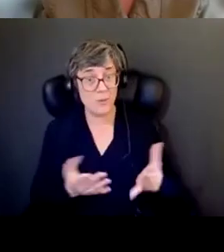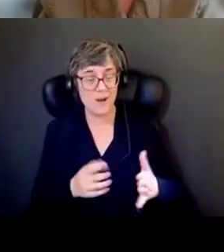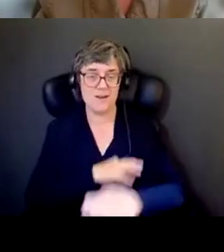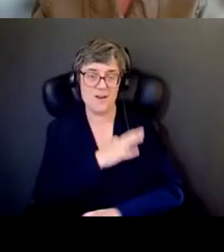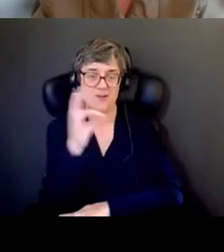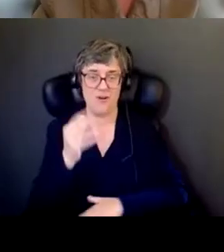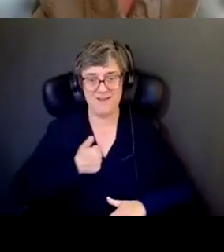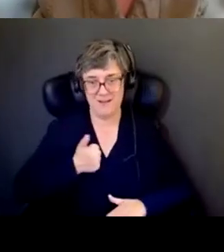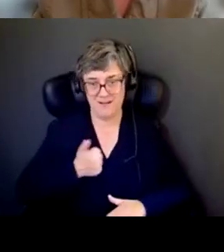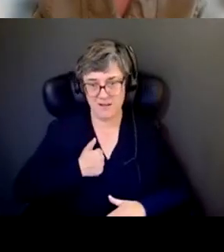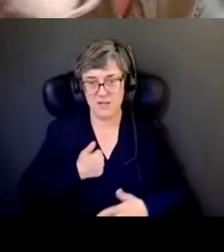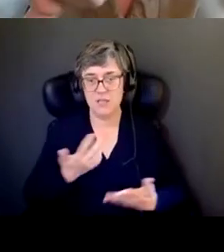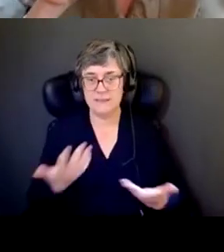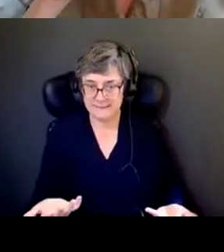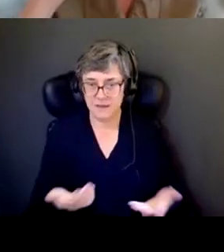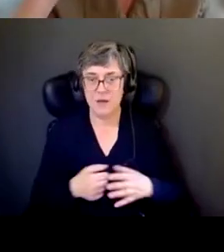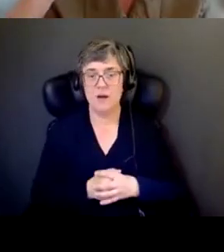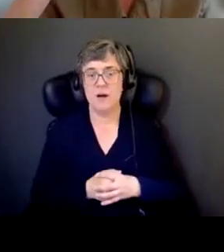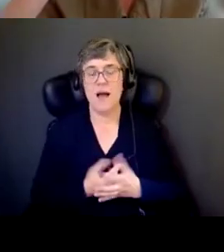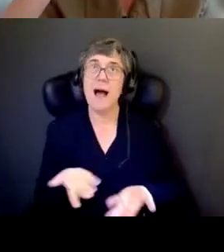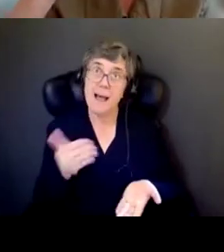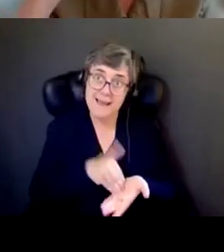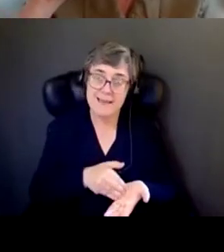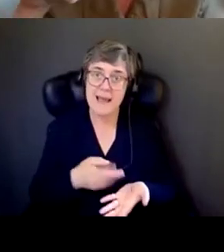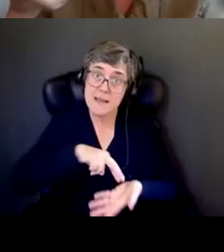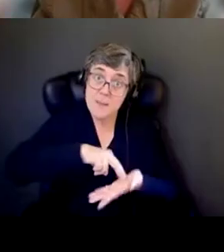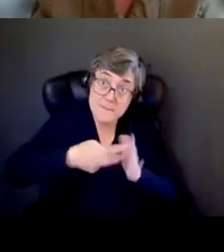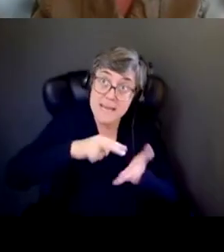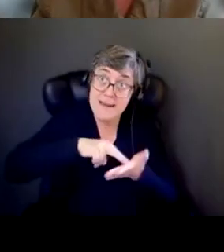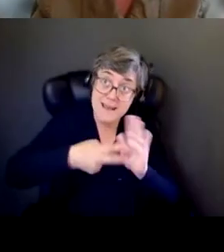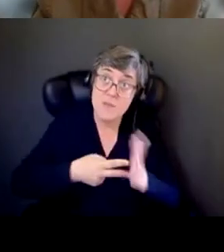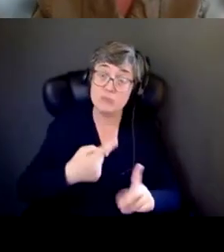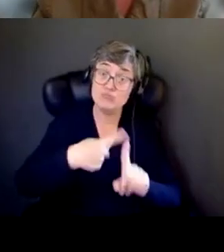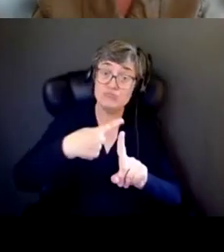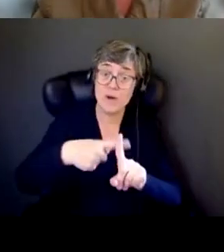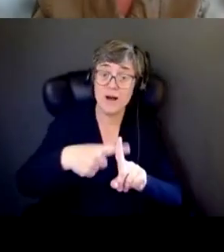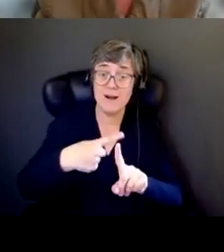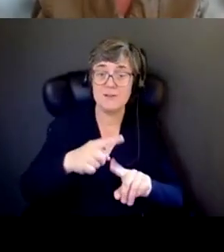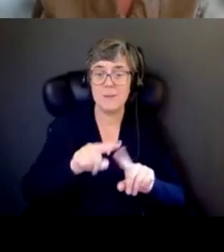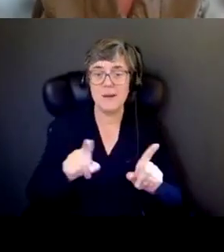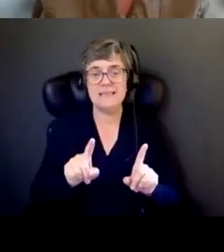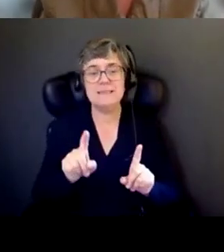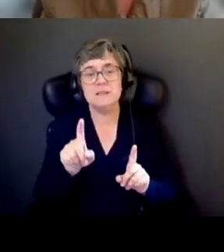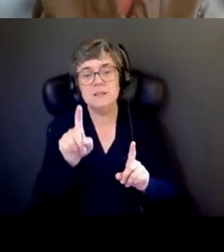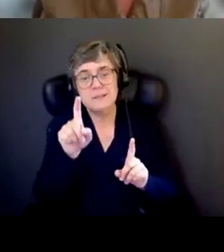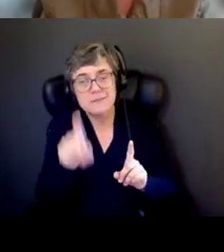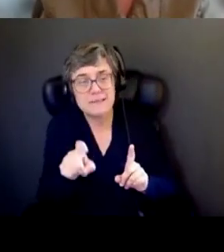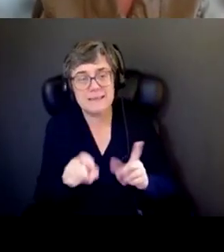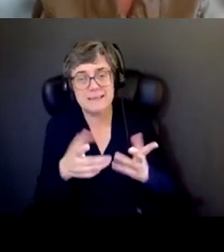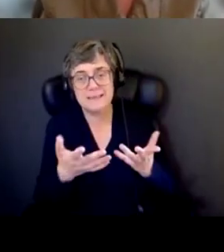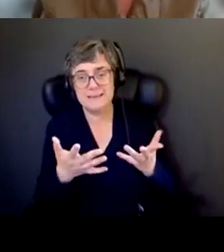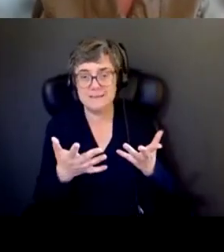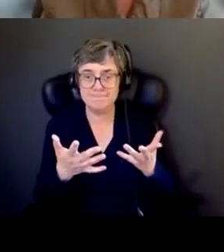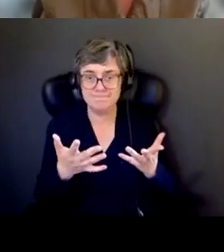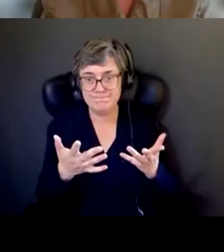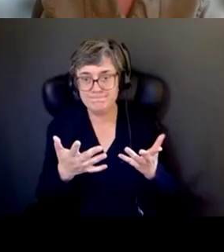I do think we needed to give some positive examples of things that are starting to happen and opportunities. I'll stop there. Thank you. Thanks so much.